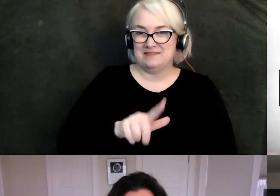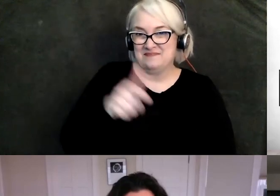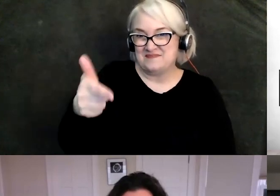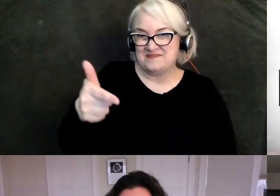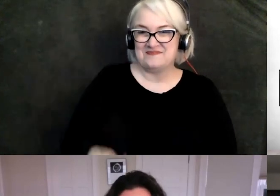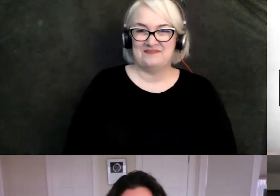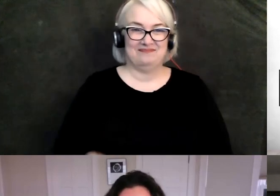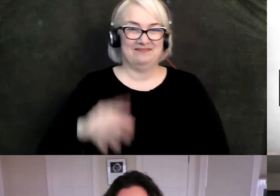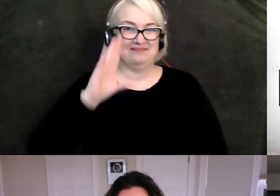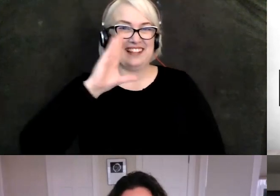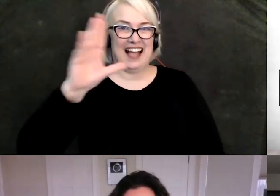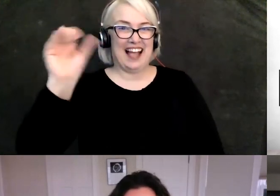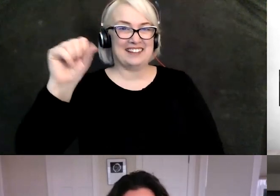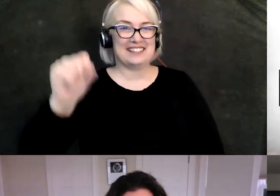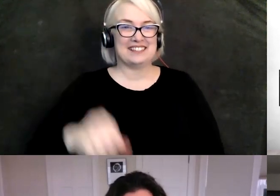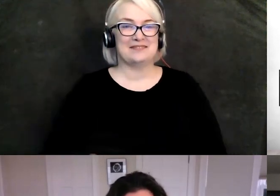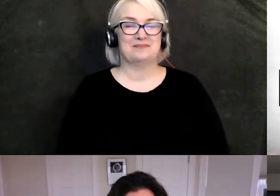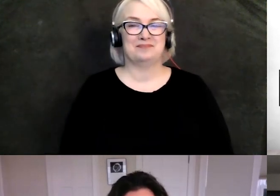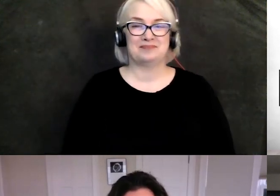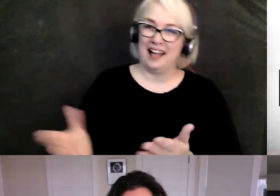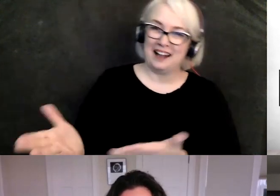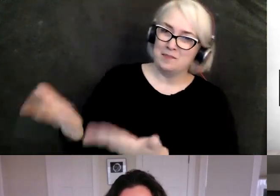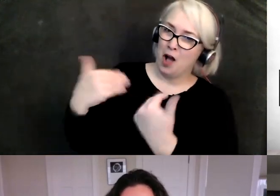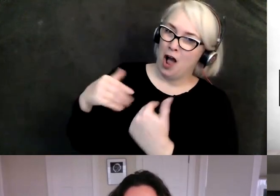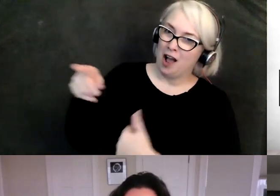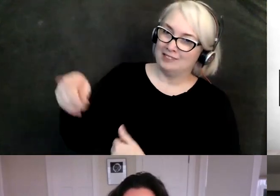There we go. Here he comes. Come on down. Thank you.